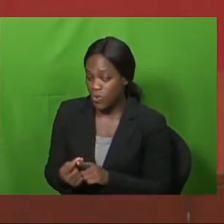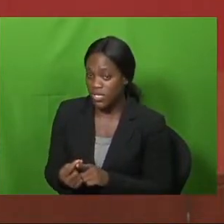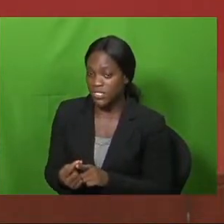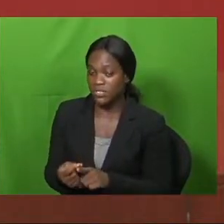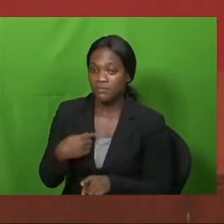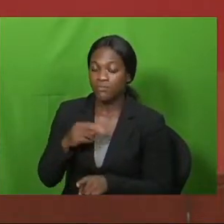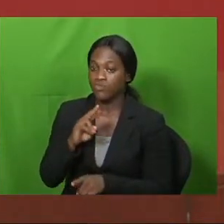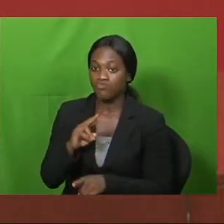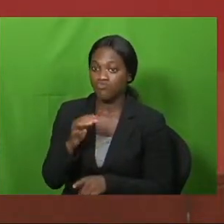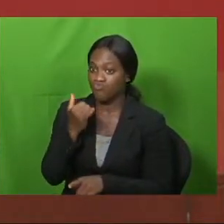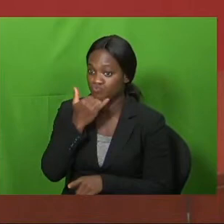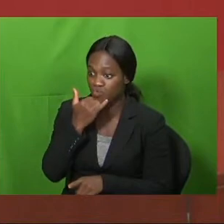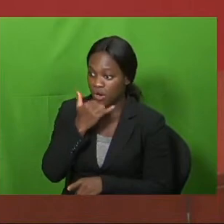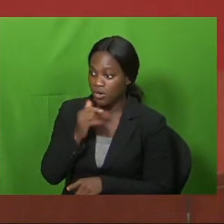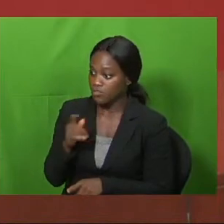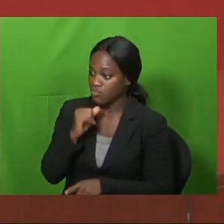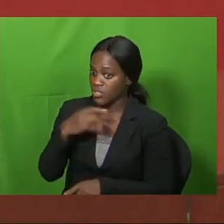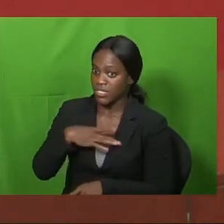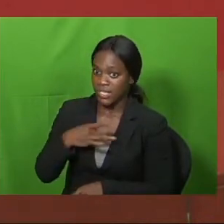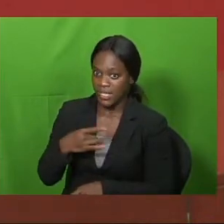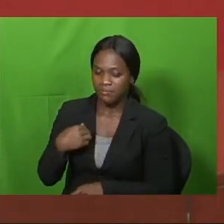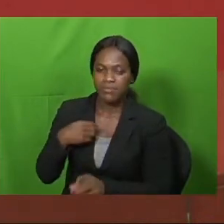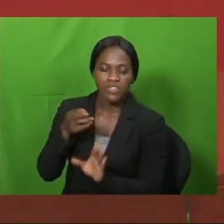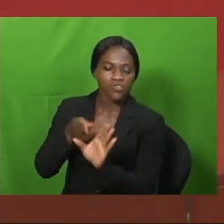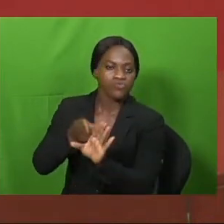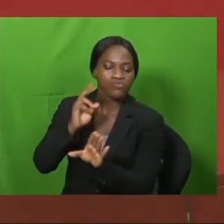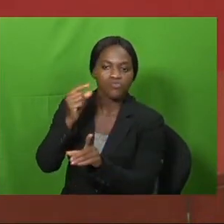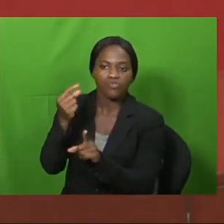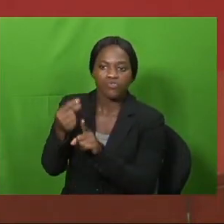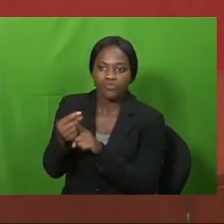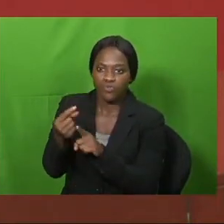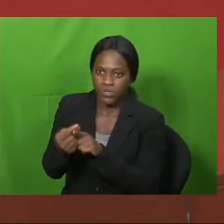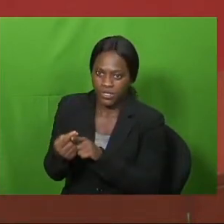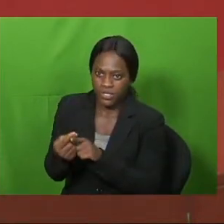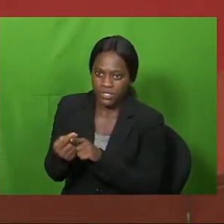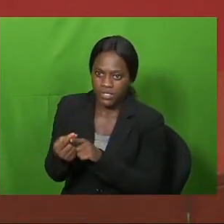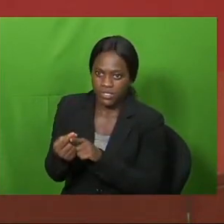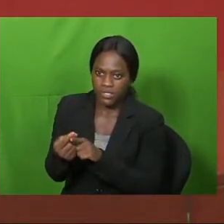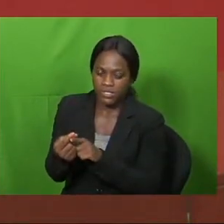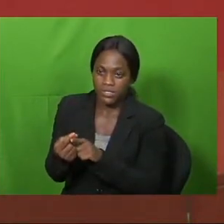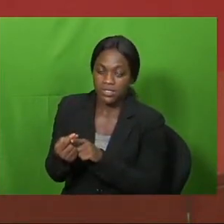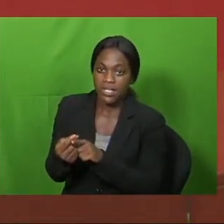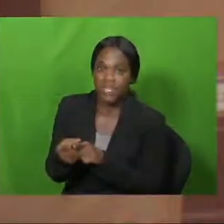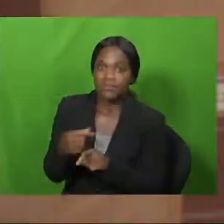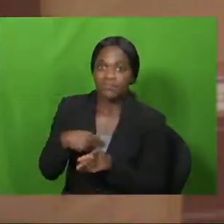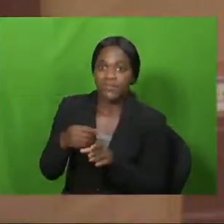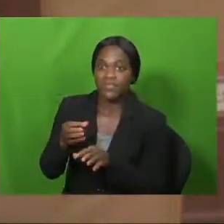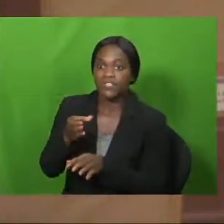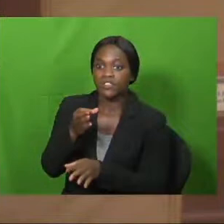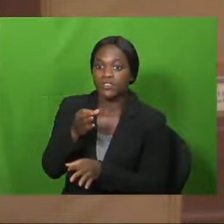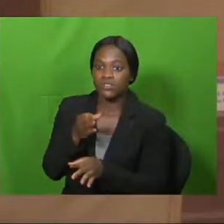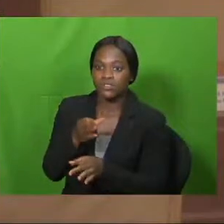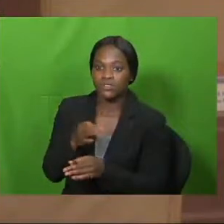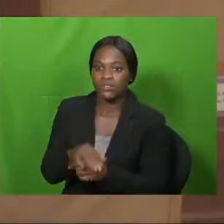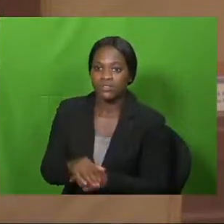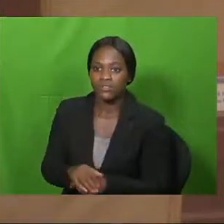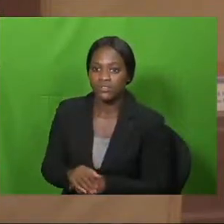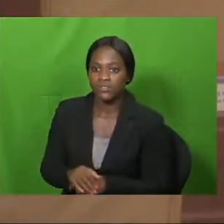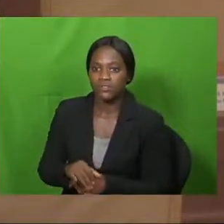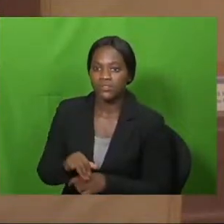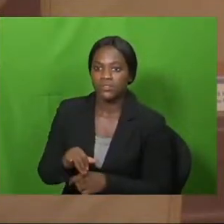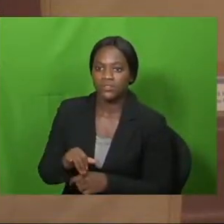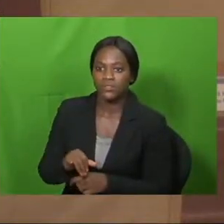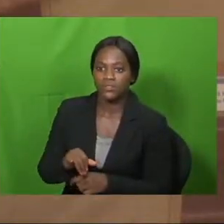the other side, I withdraw the word audacity and replace it. Impudence. I